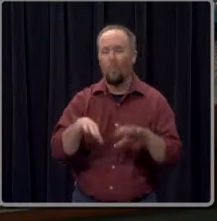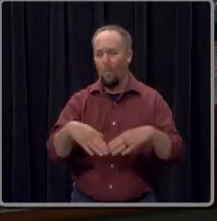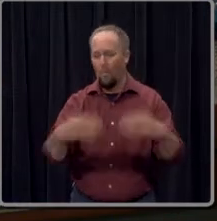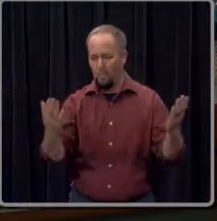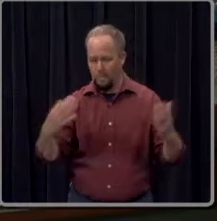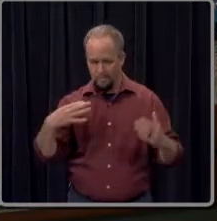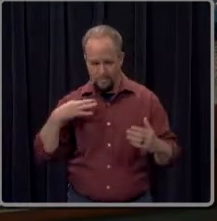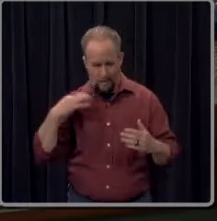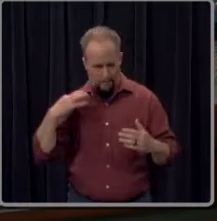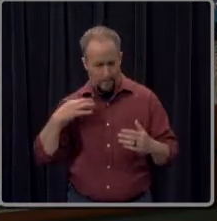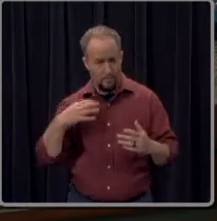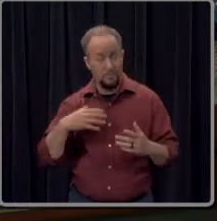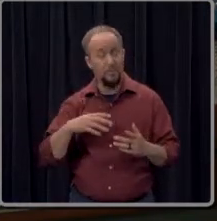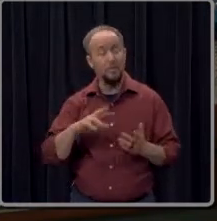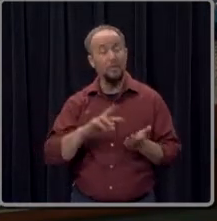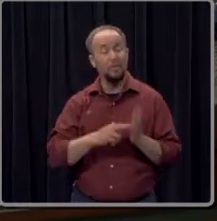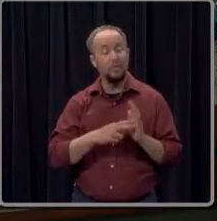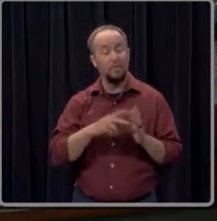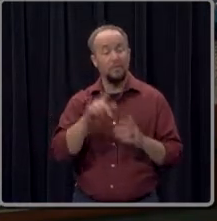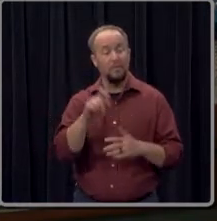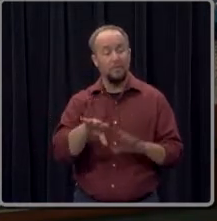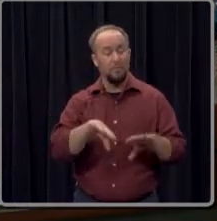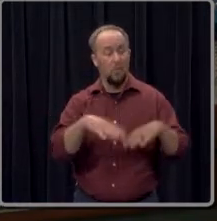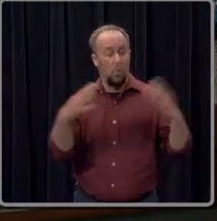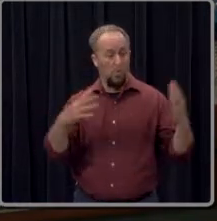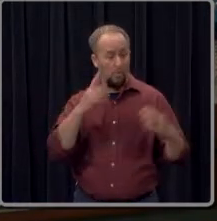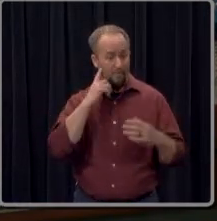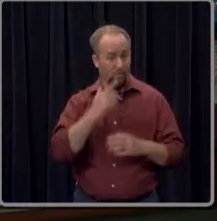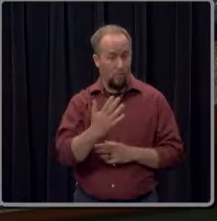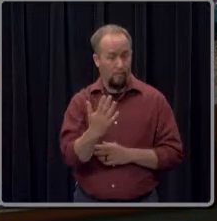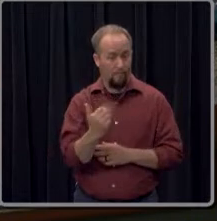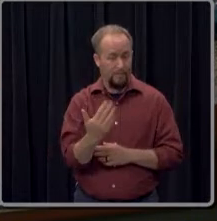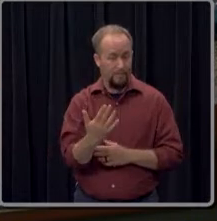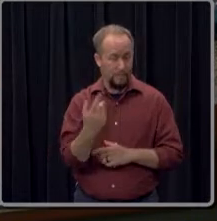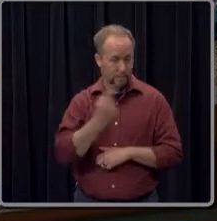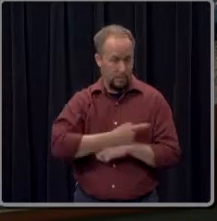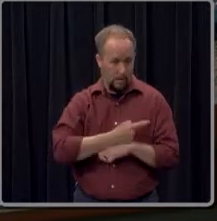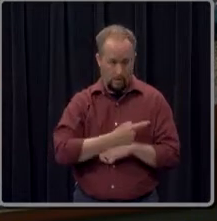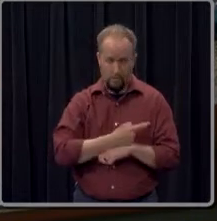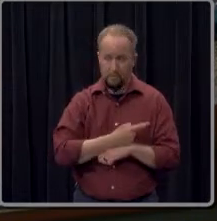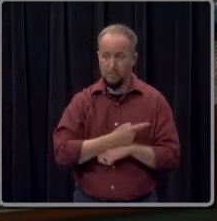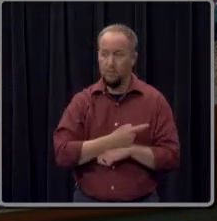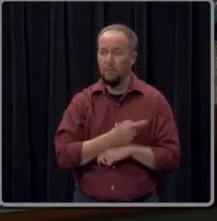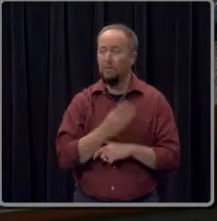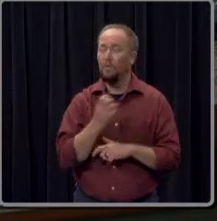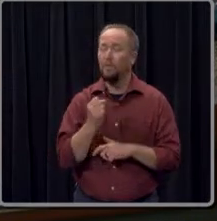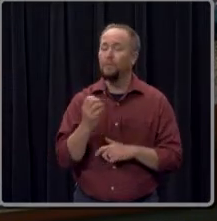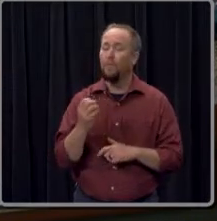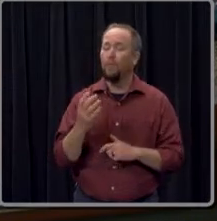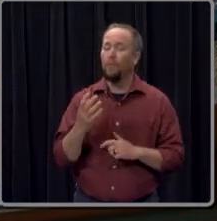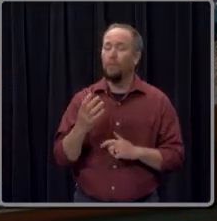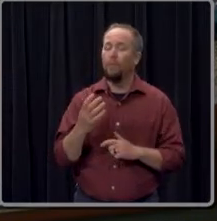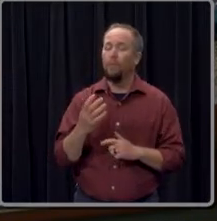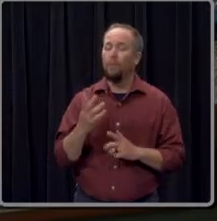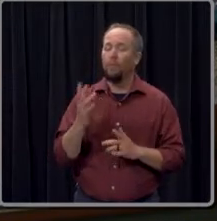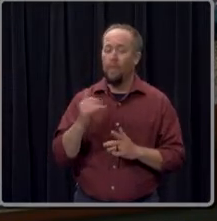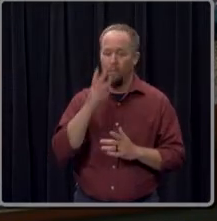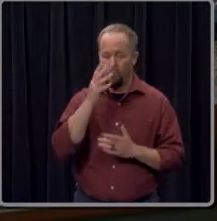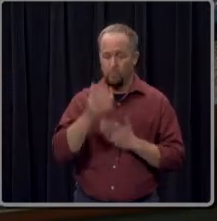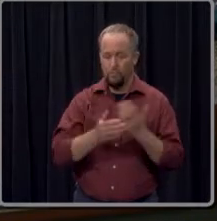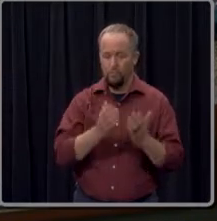By statute, it needs to be open for 15 days. So that will go through